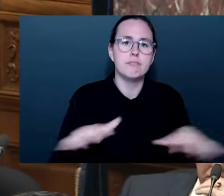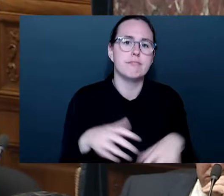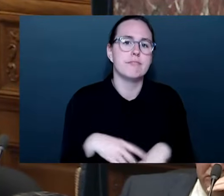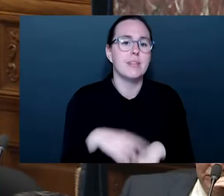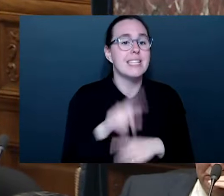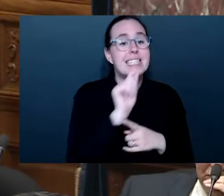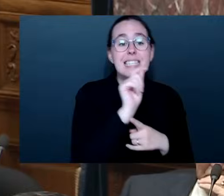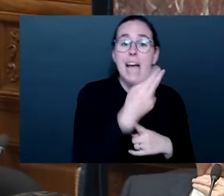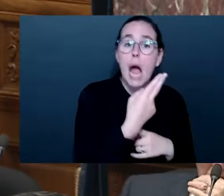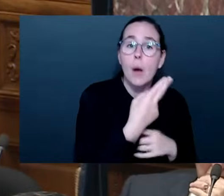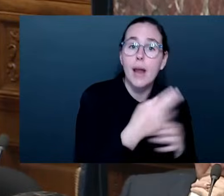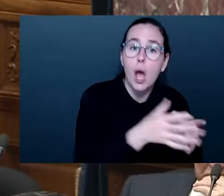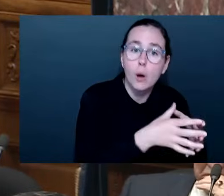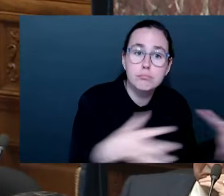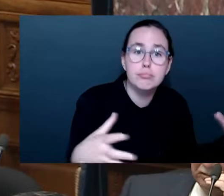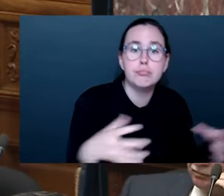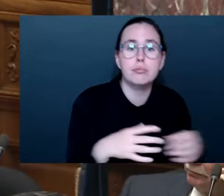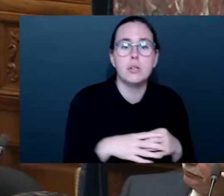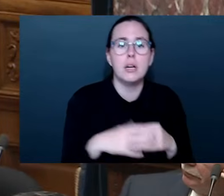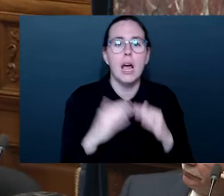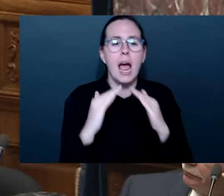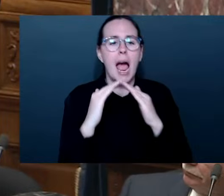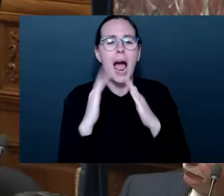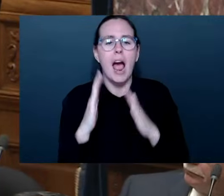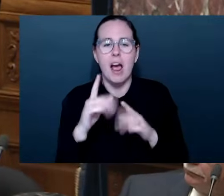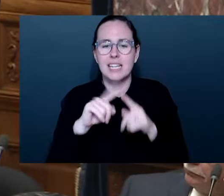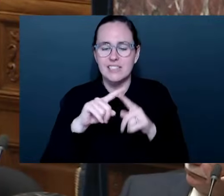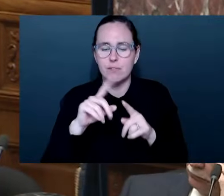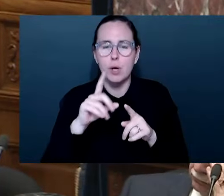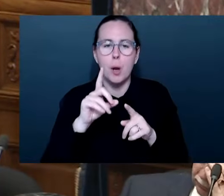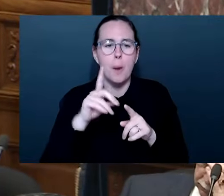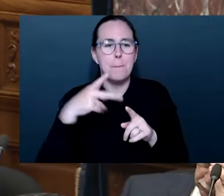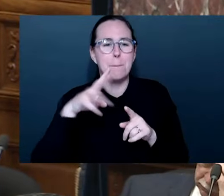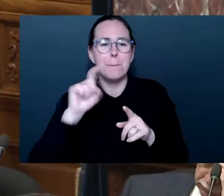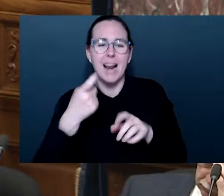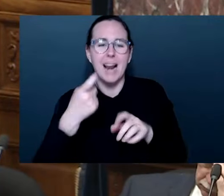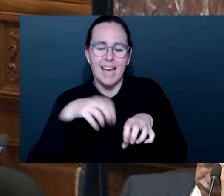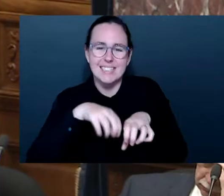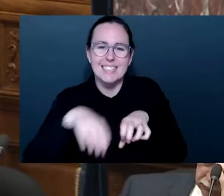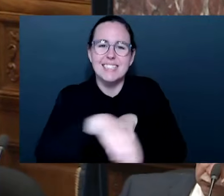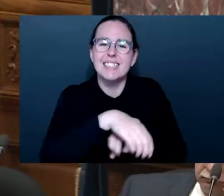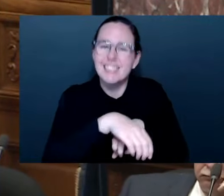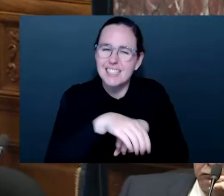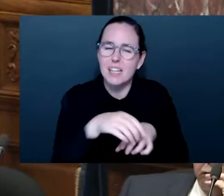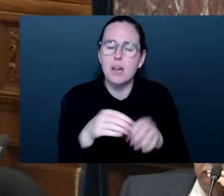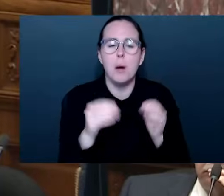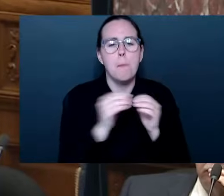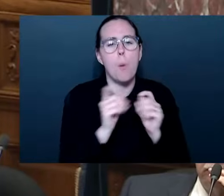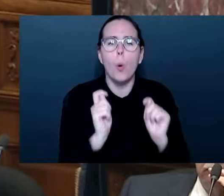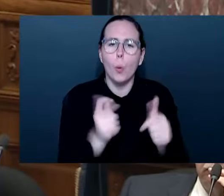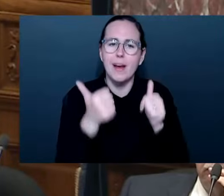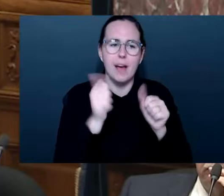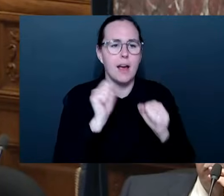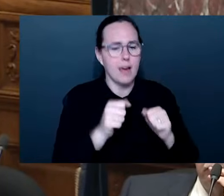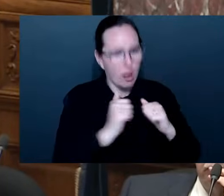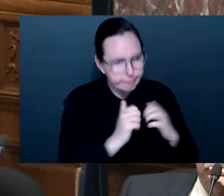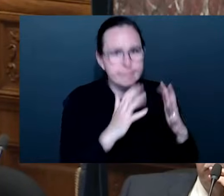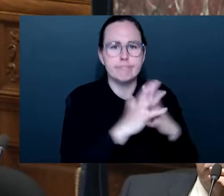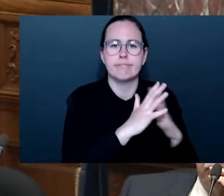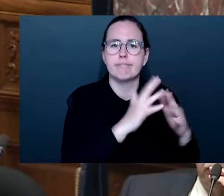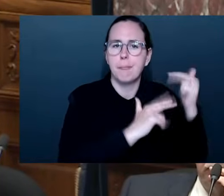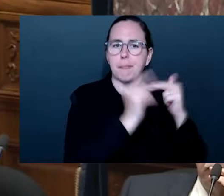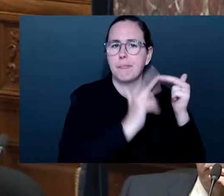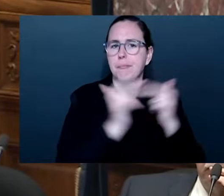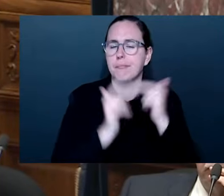BC. Local governments will still have the ability to apply for extensions, and if needed, we can continue to use